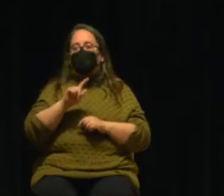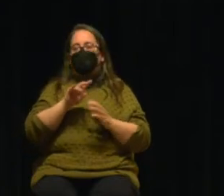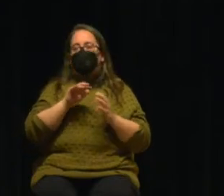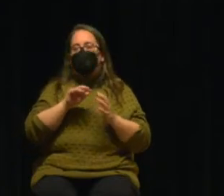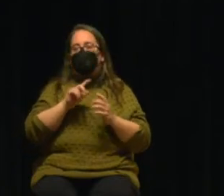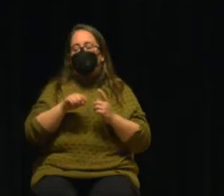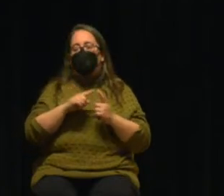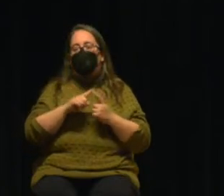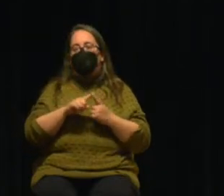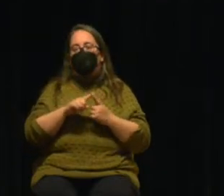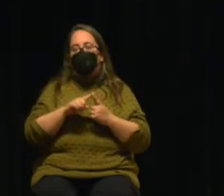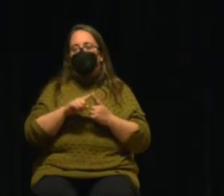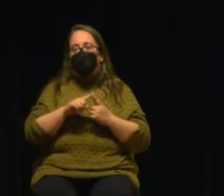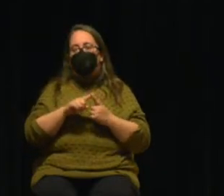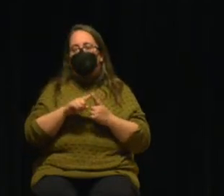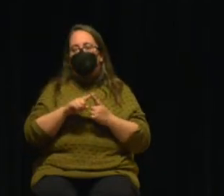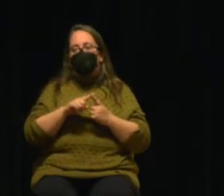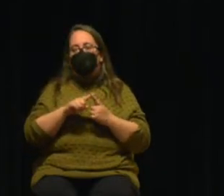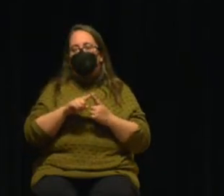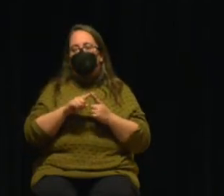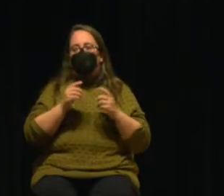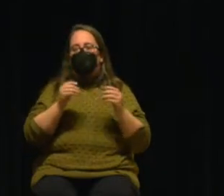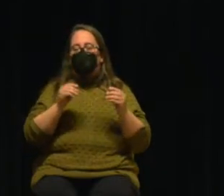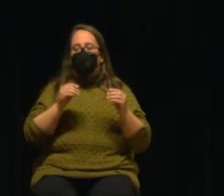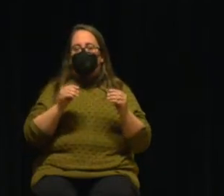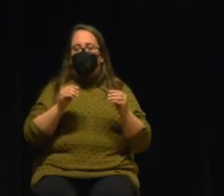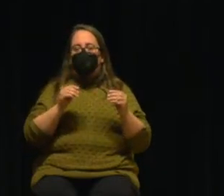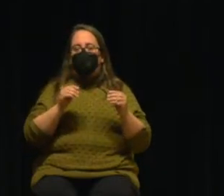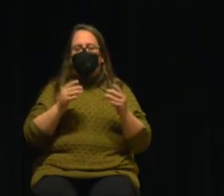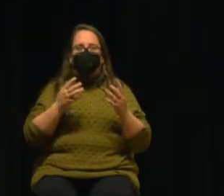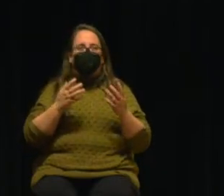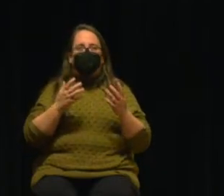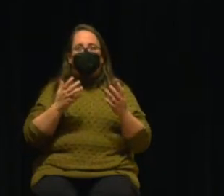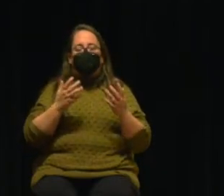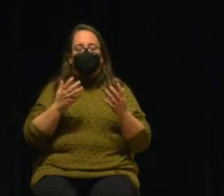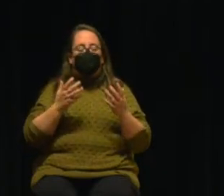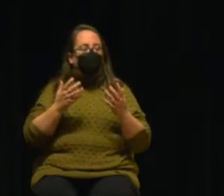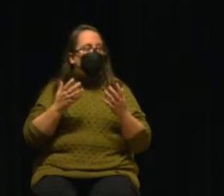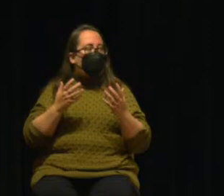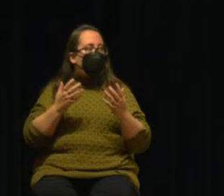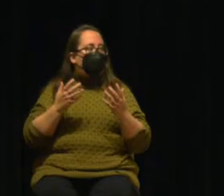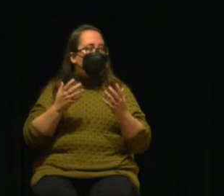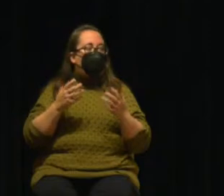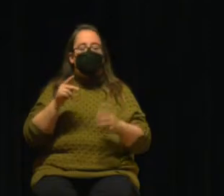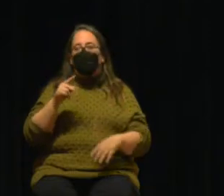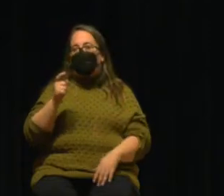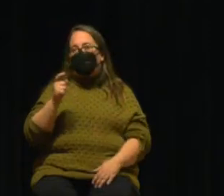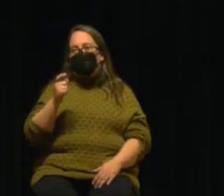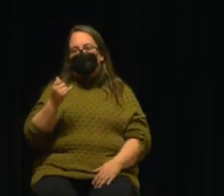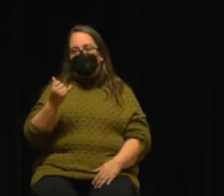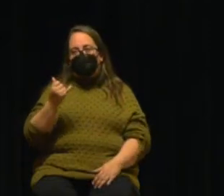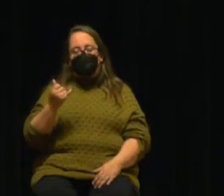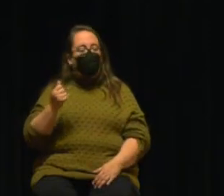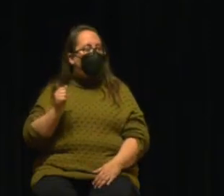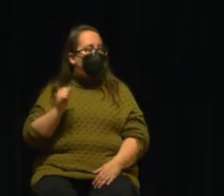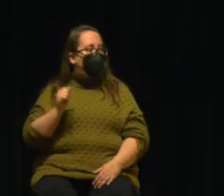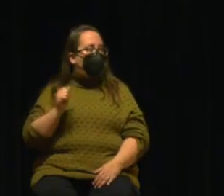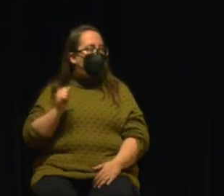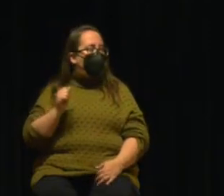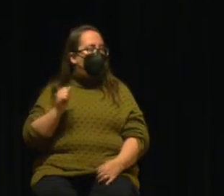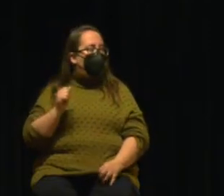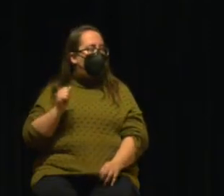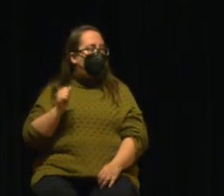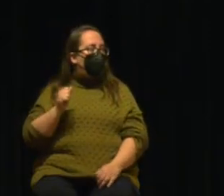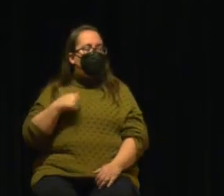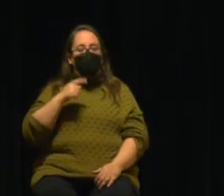there were stores like mm-hmm. a provision, maybe like what we think of a PX now, but yeah. that he had